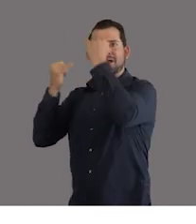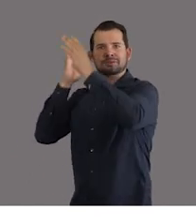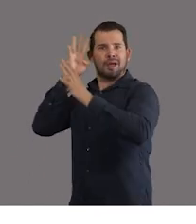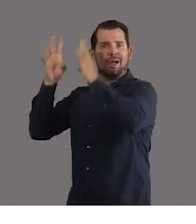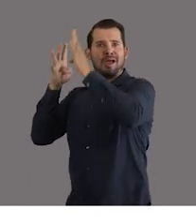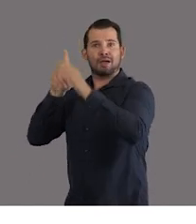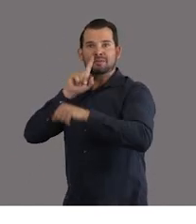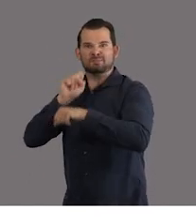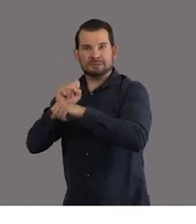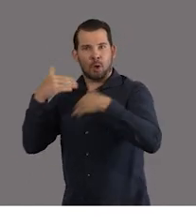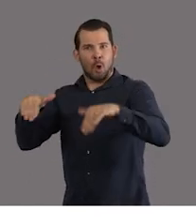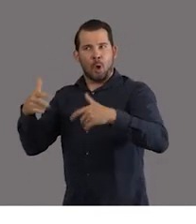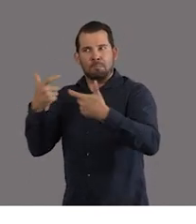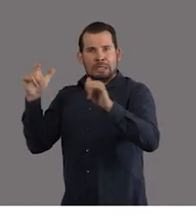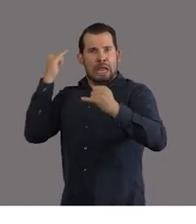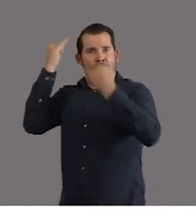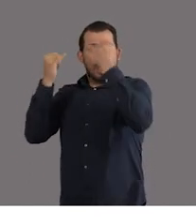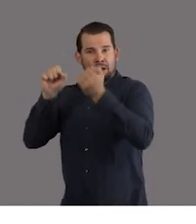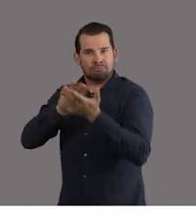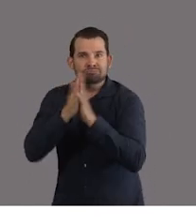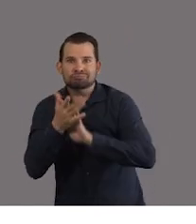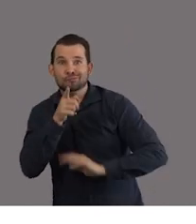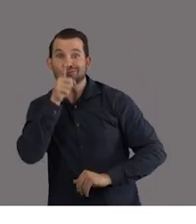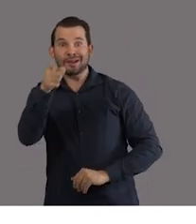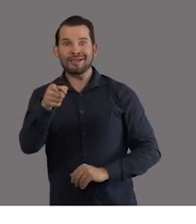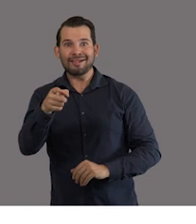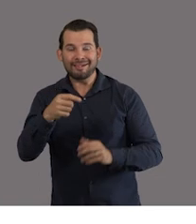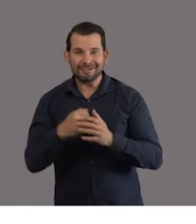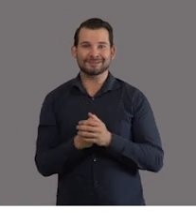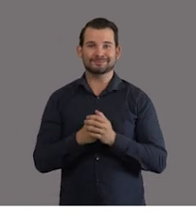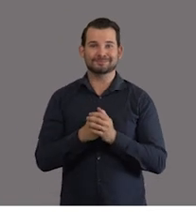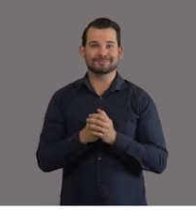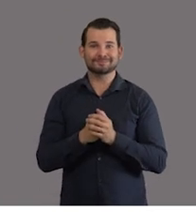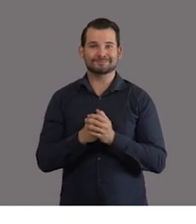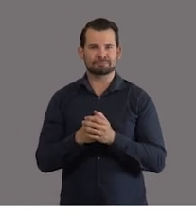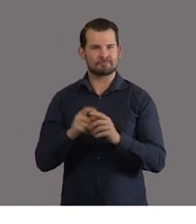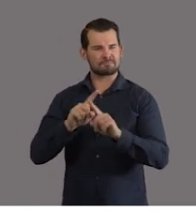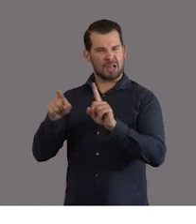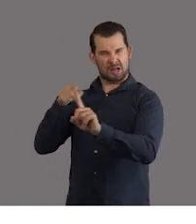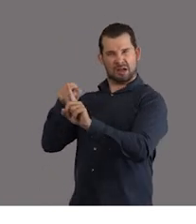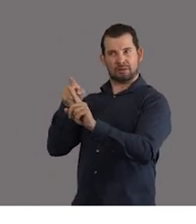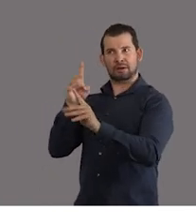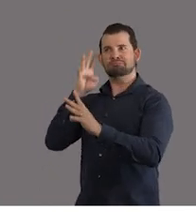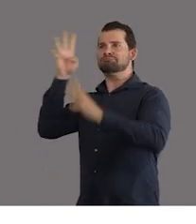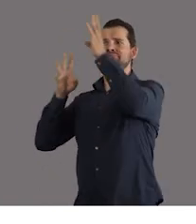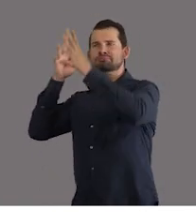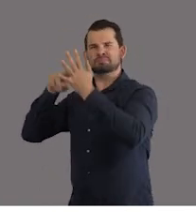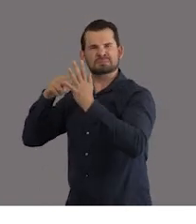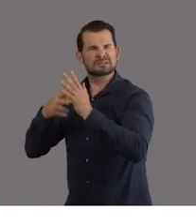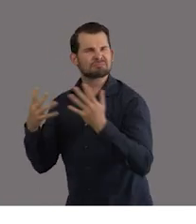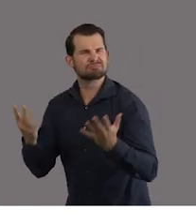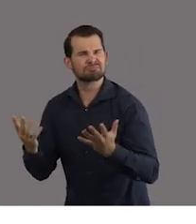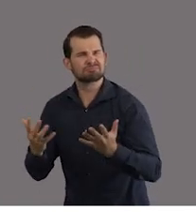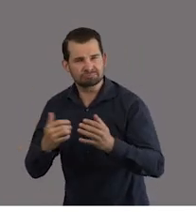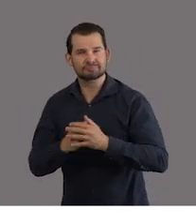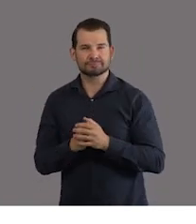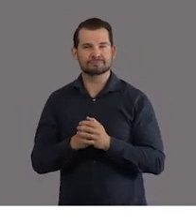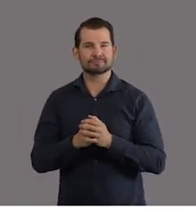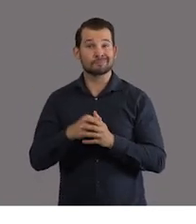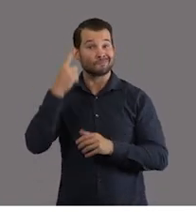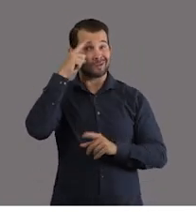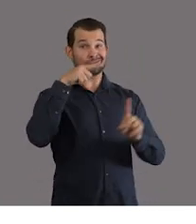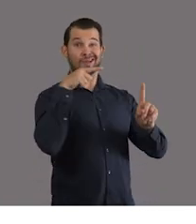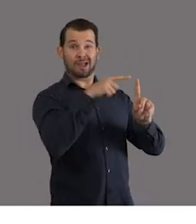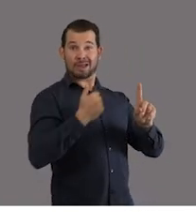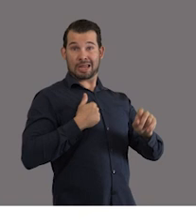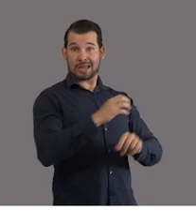by innovation? For the Canada Council for the Arts, innovation is about creating change, trying new things and